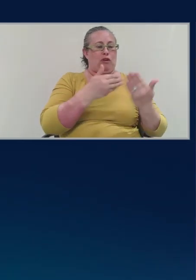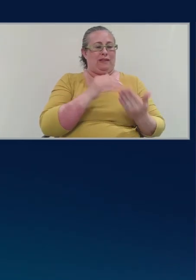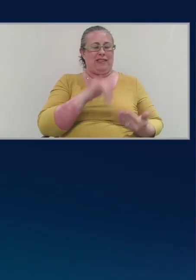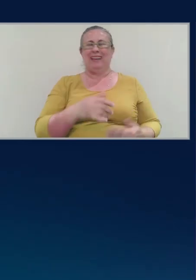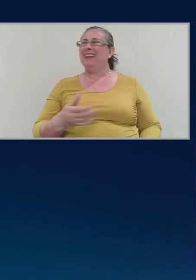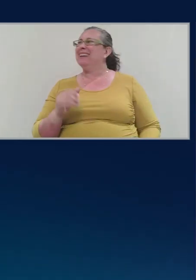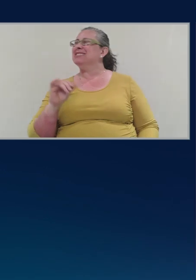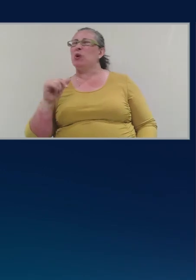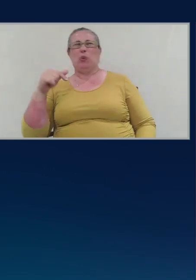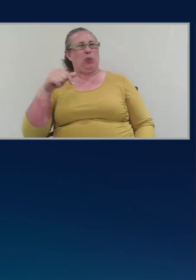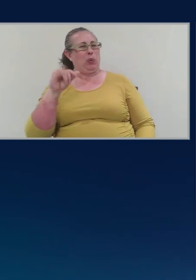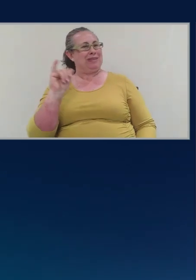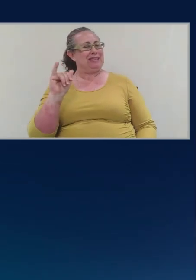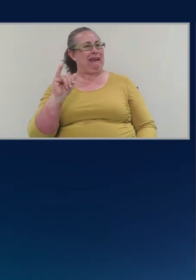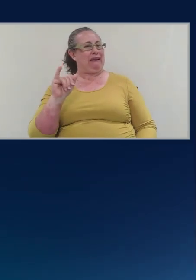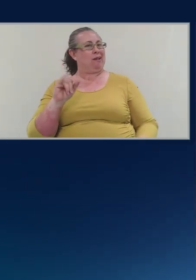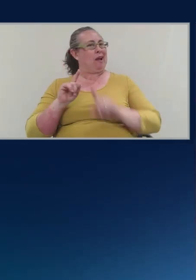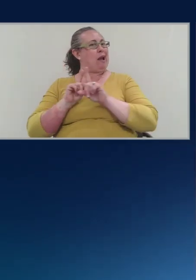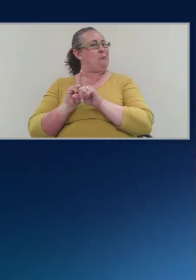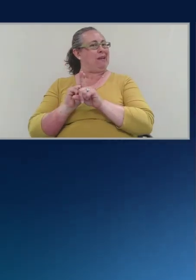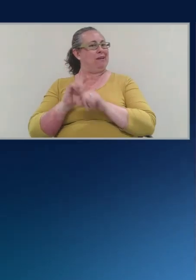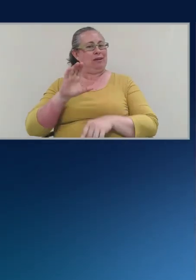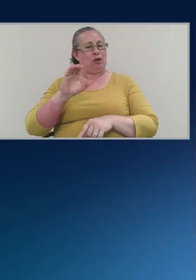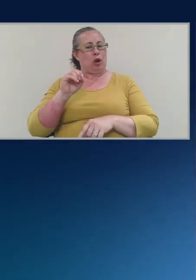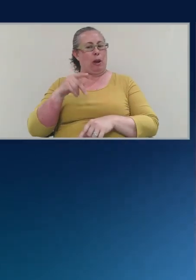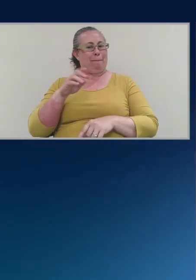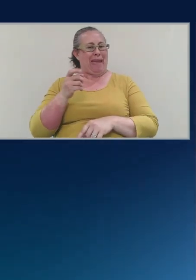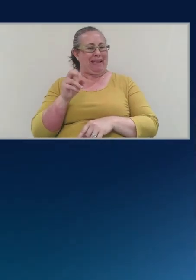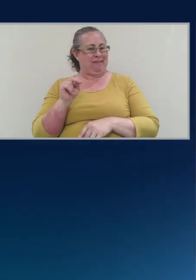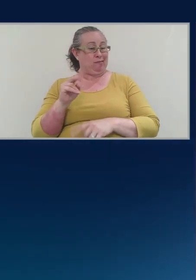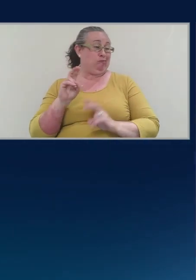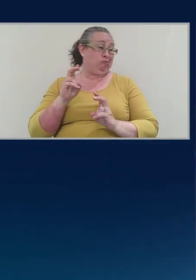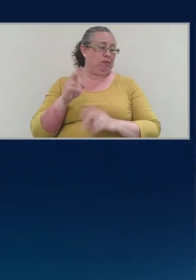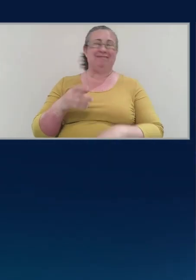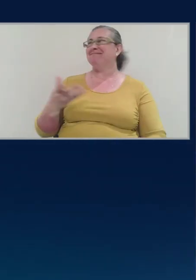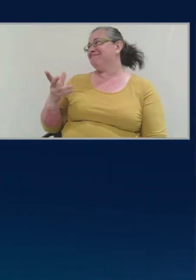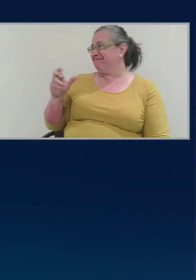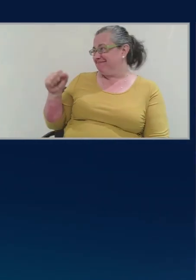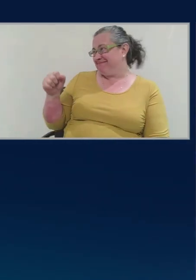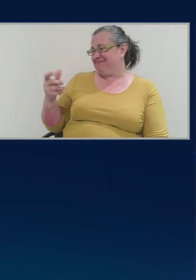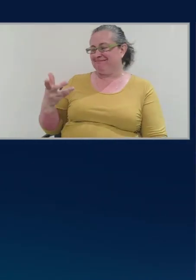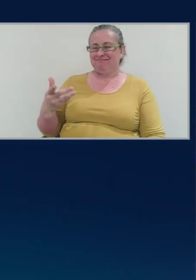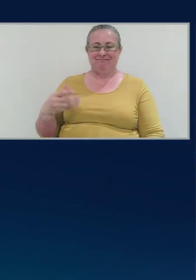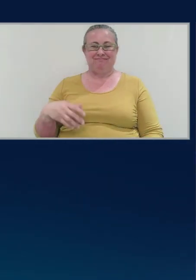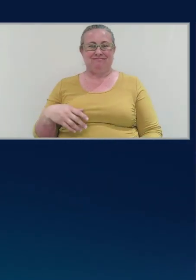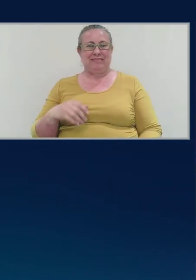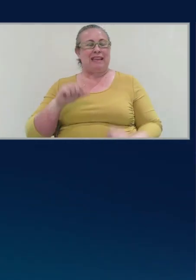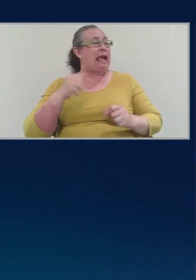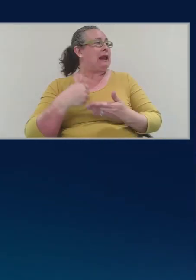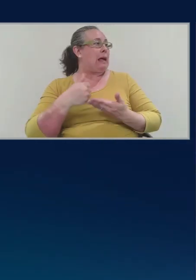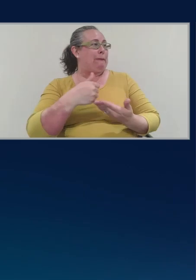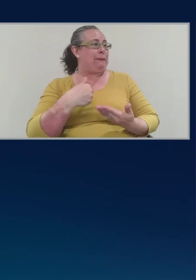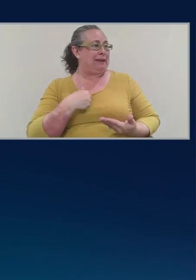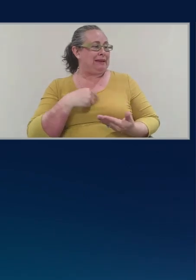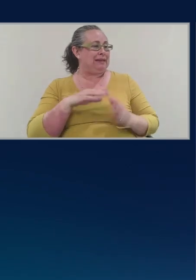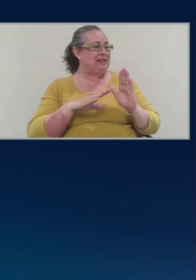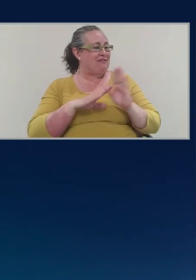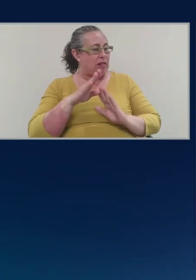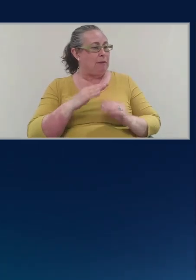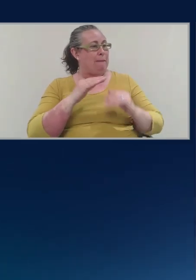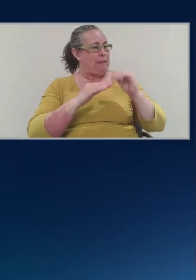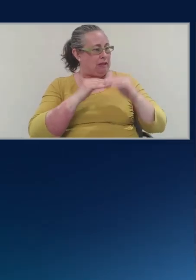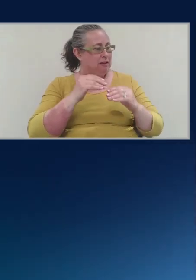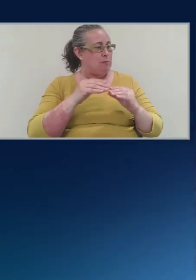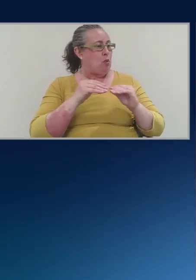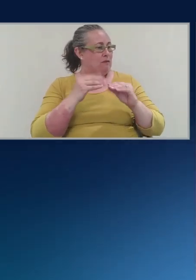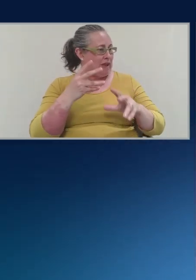a companion. It's like a Or- companion. Okay. Yeah, that's true. So it can help me develop. It can help me develop and build faster. that's true. It can